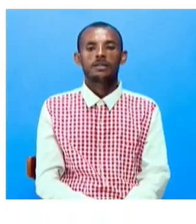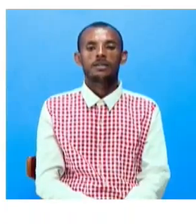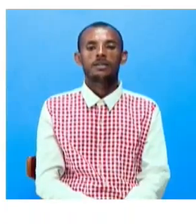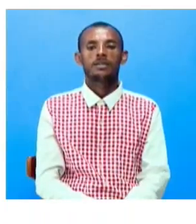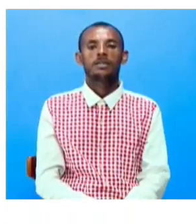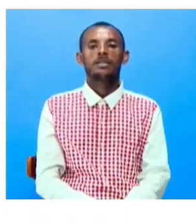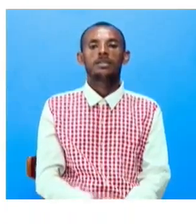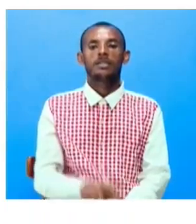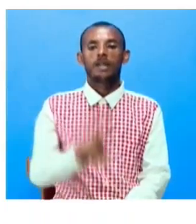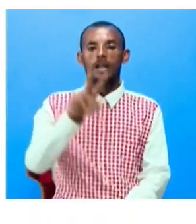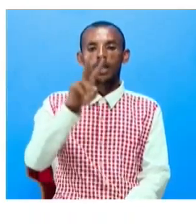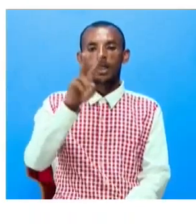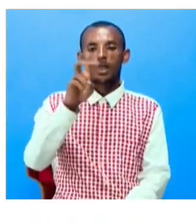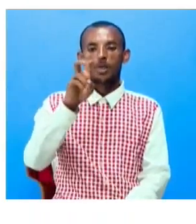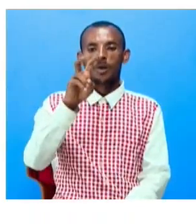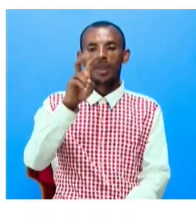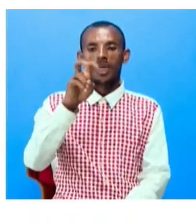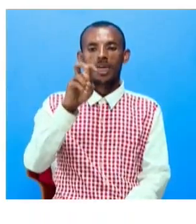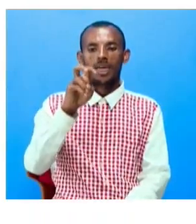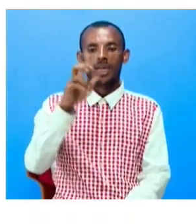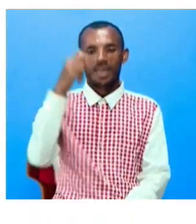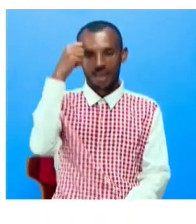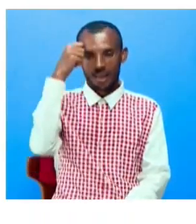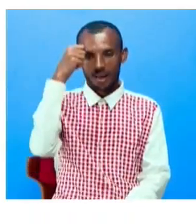20 boys